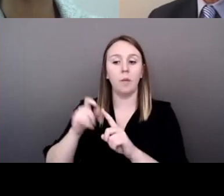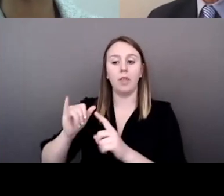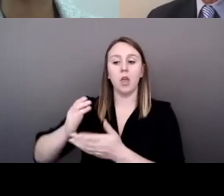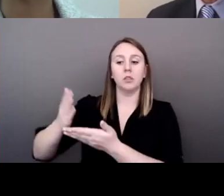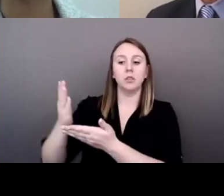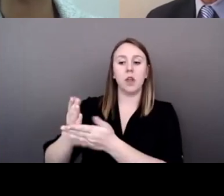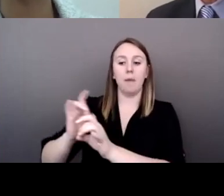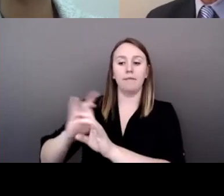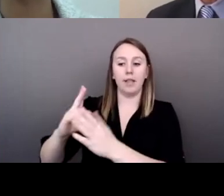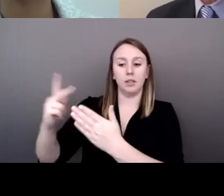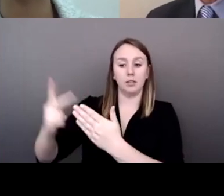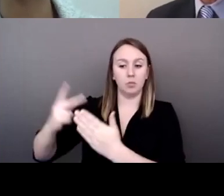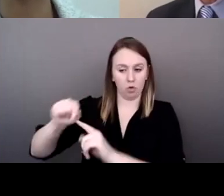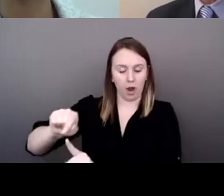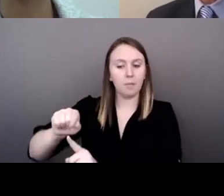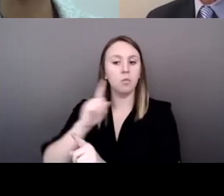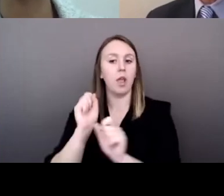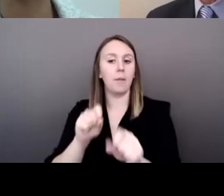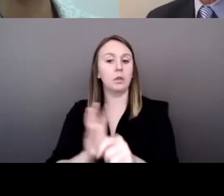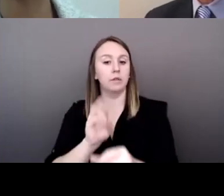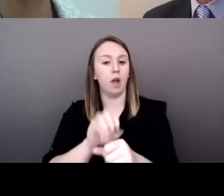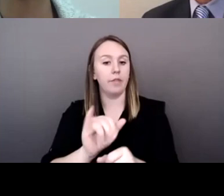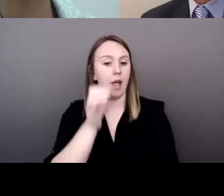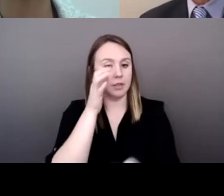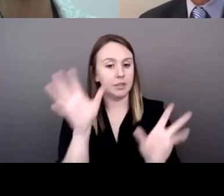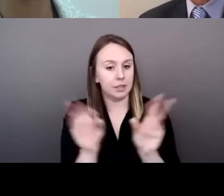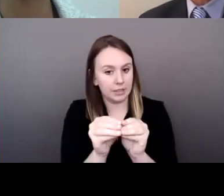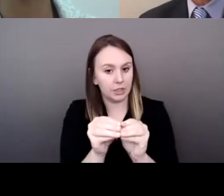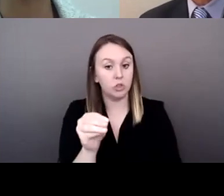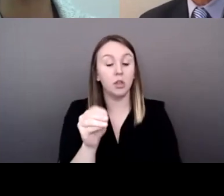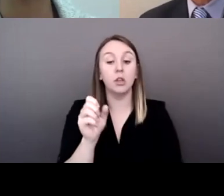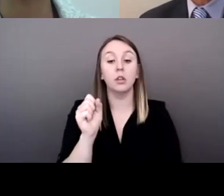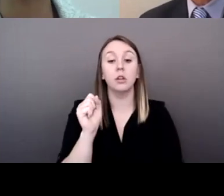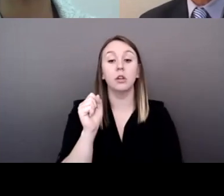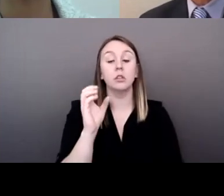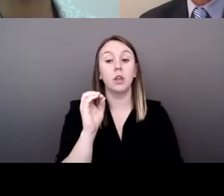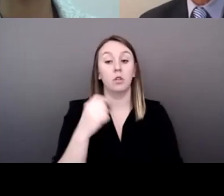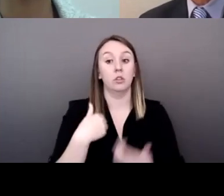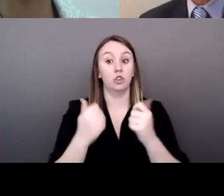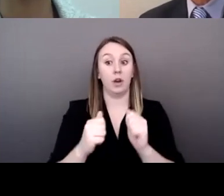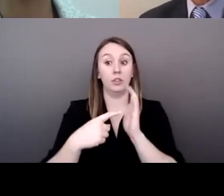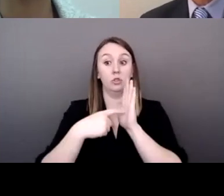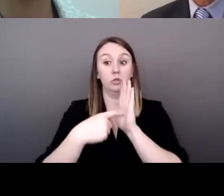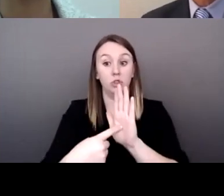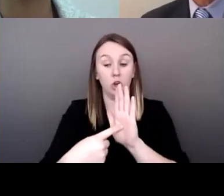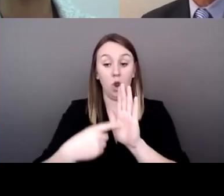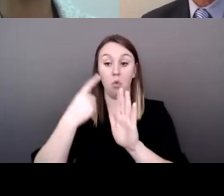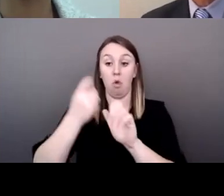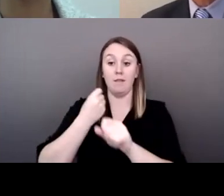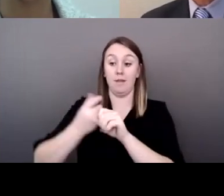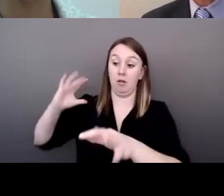virtual listening sessions. I got to tell you that trying to convey a year's worth of work in 3 minutes is really